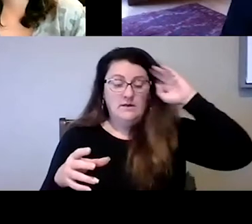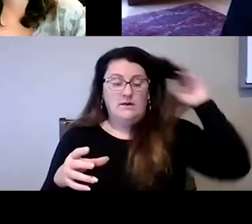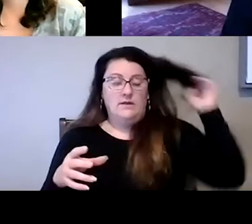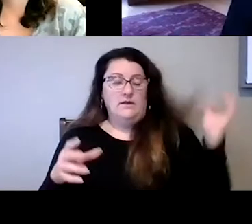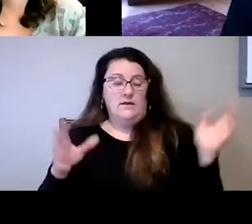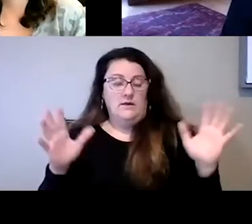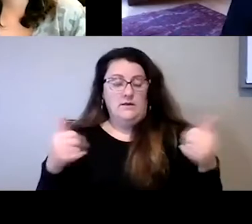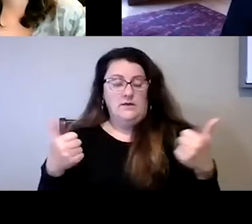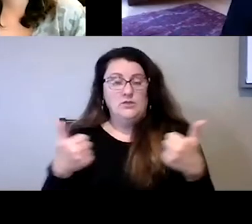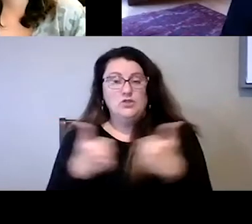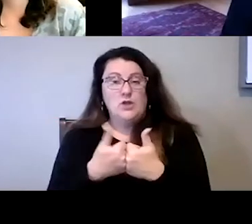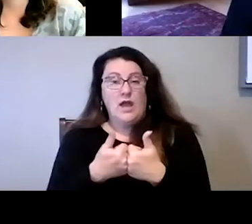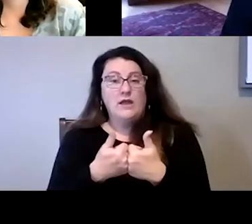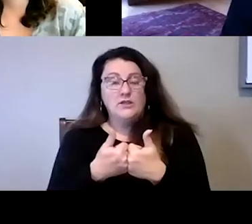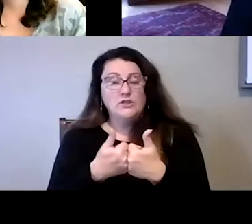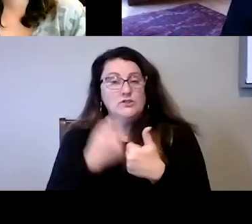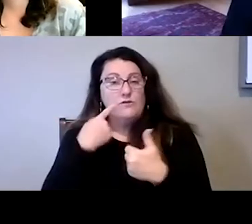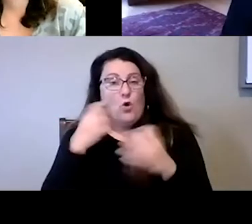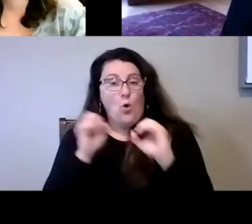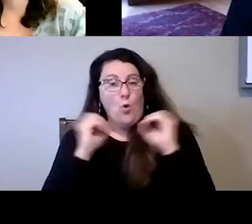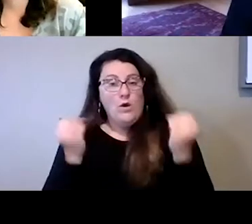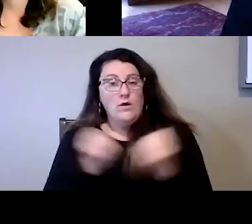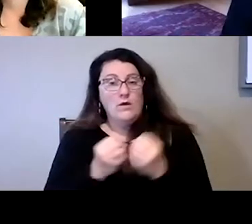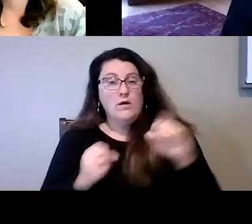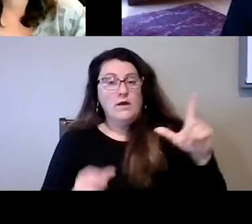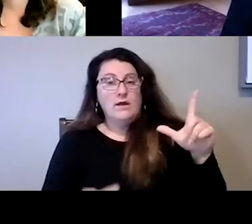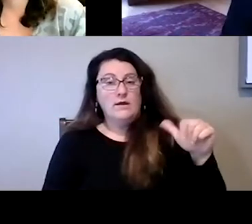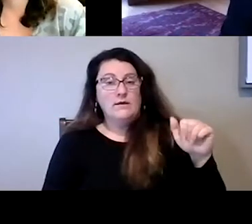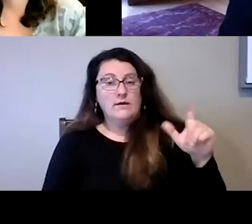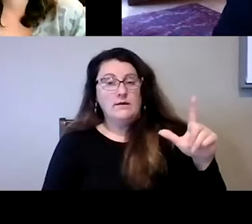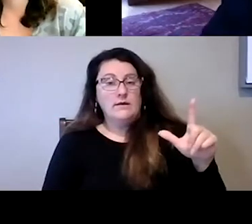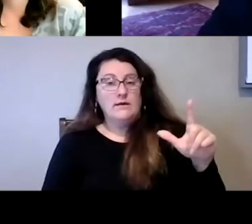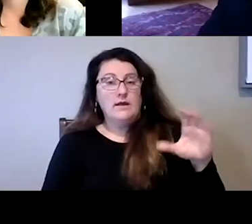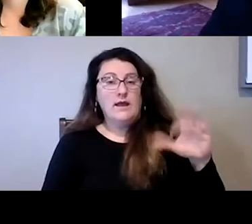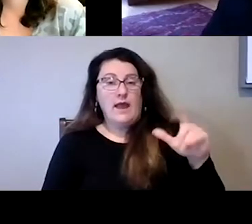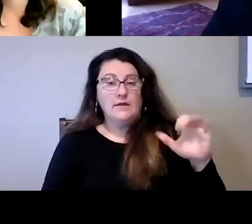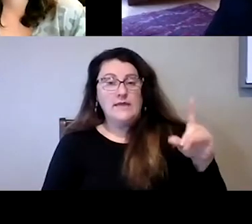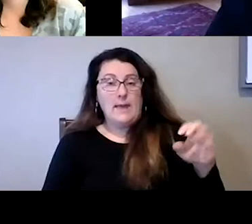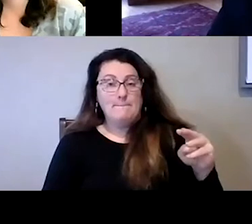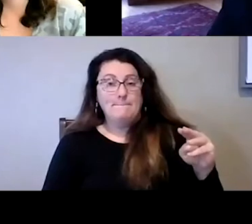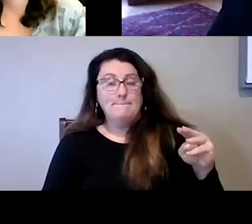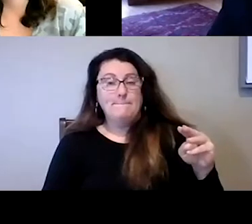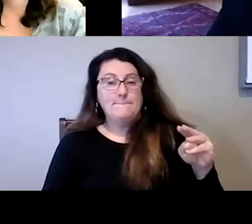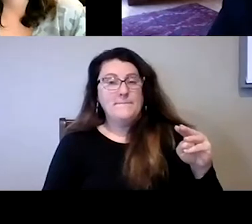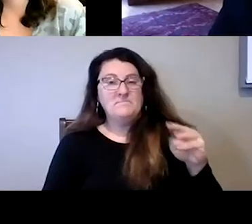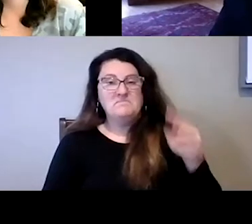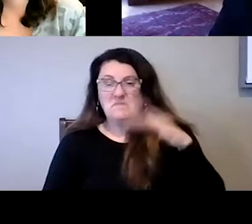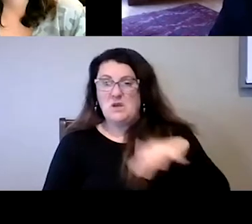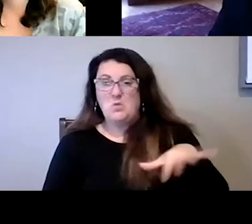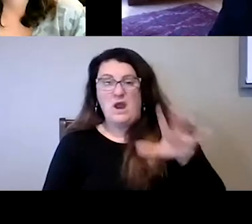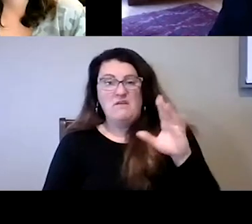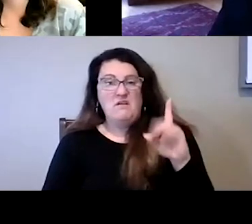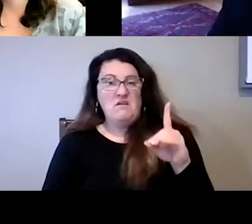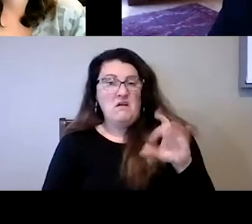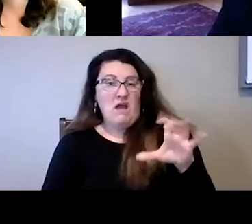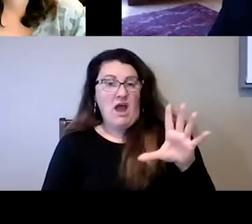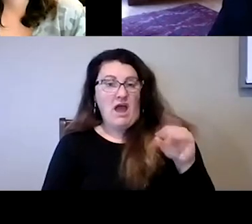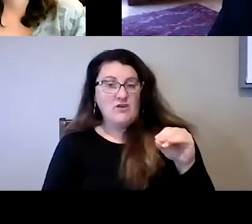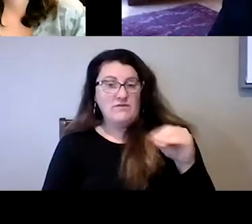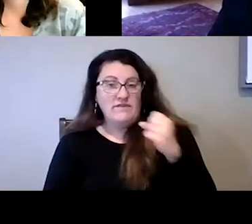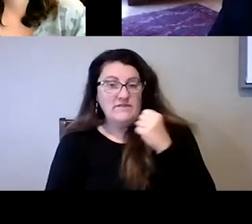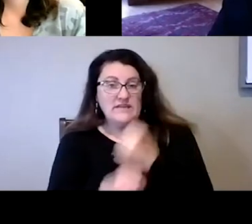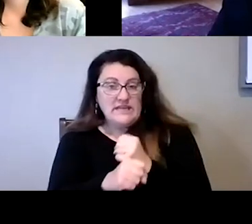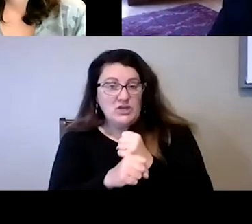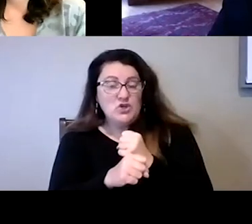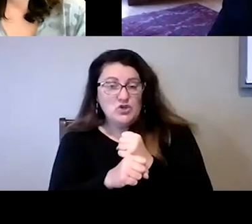challenge for an organization like the California Democratic Party, it's been around for 150 years